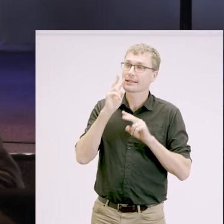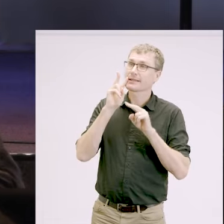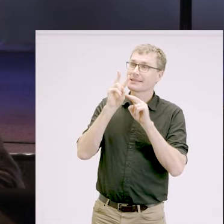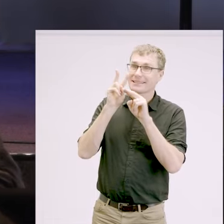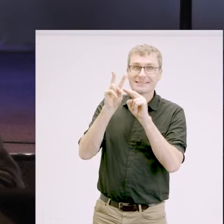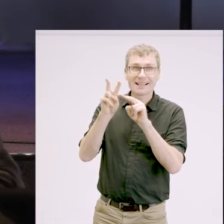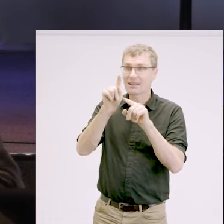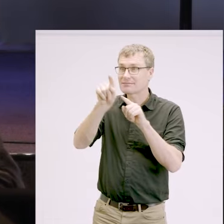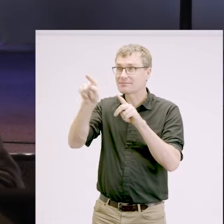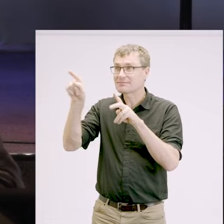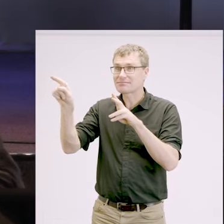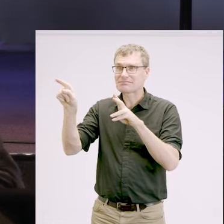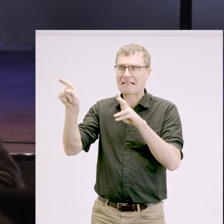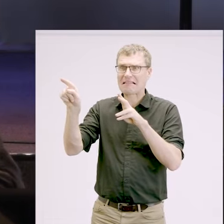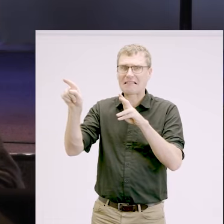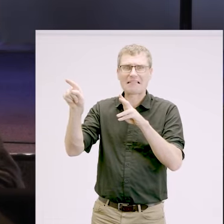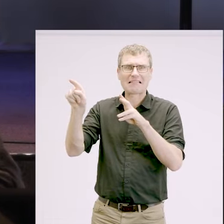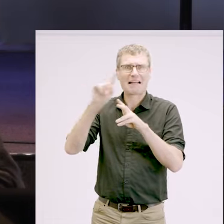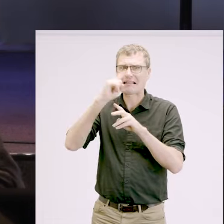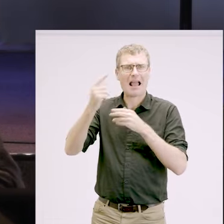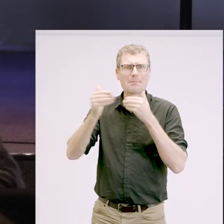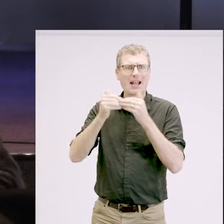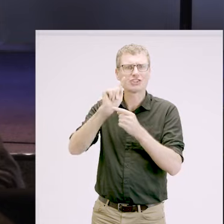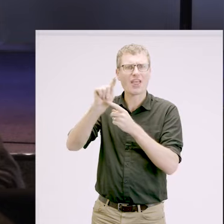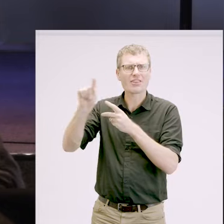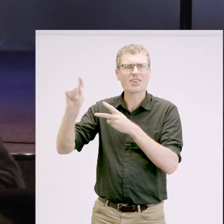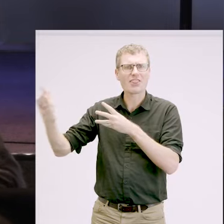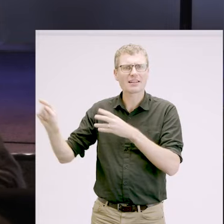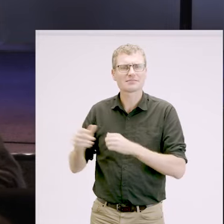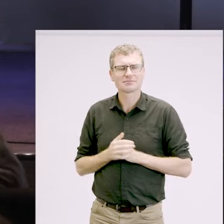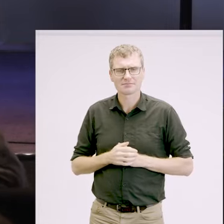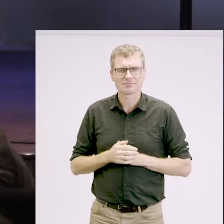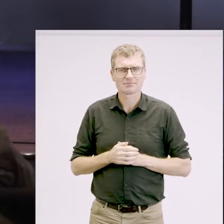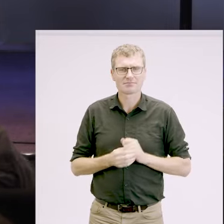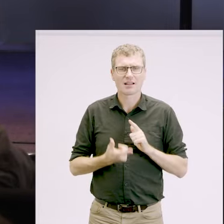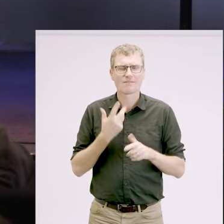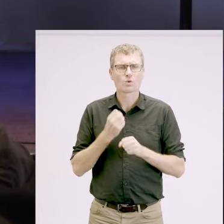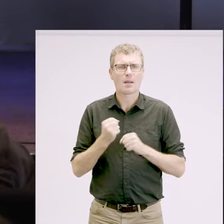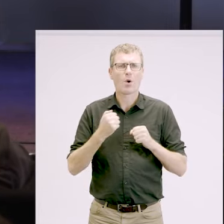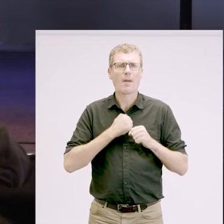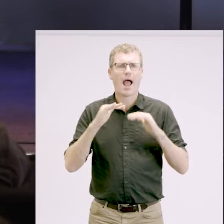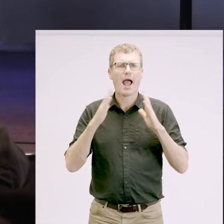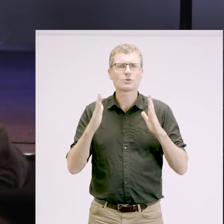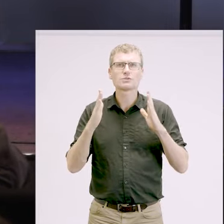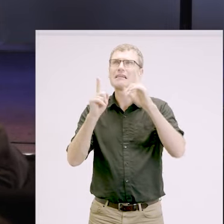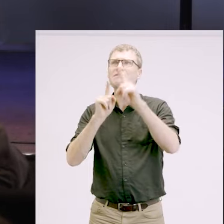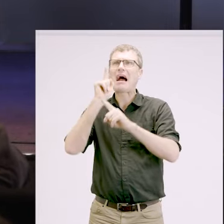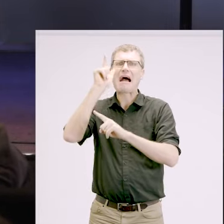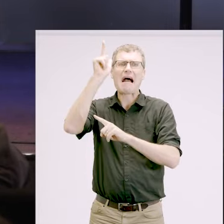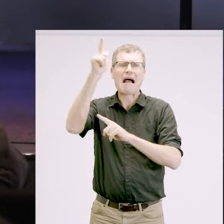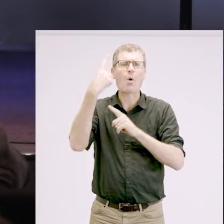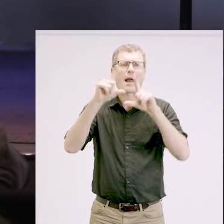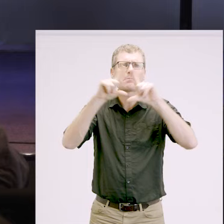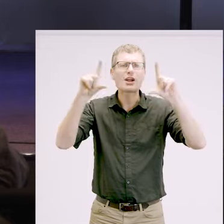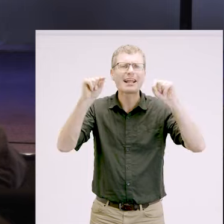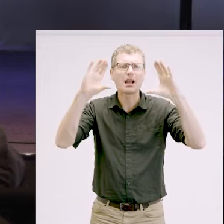house, mainly what I see is all the things I can't manage, right? I see the fact that, like, there's a brick higher than I